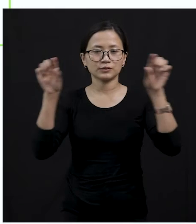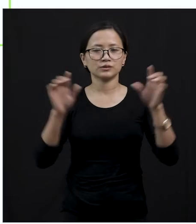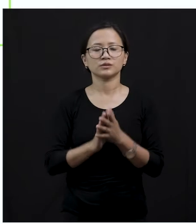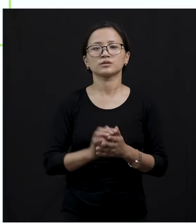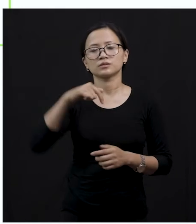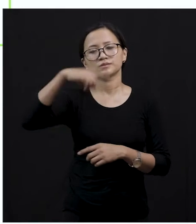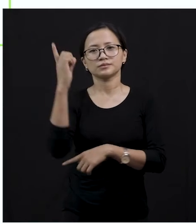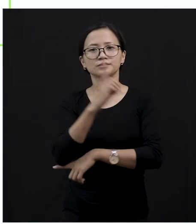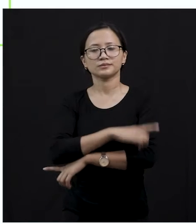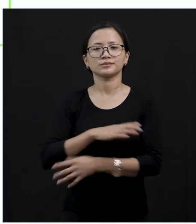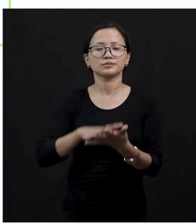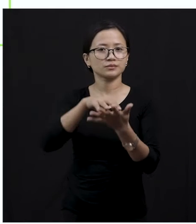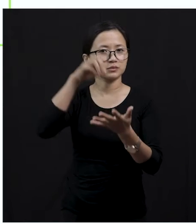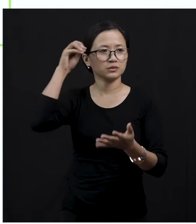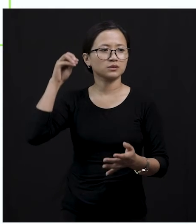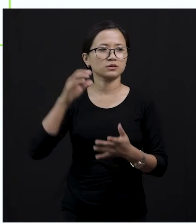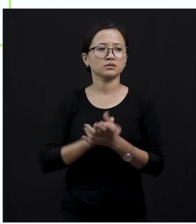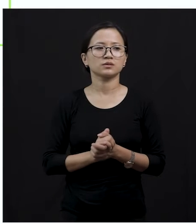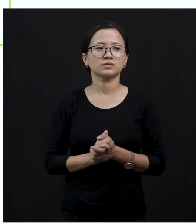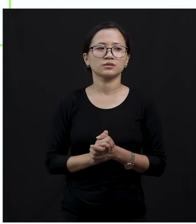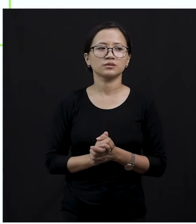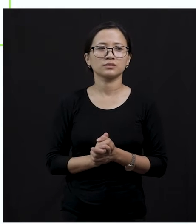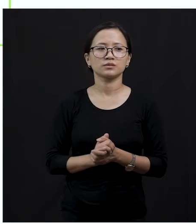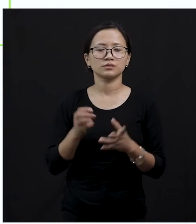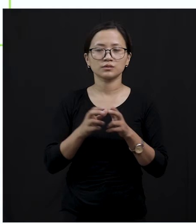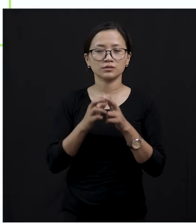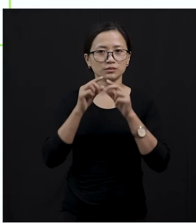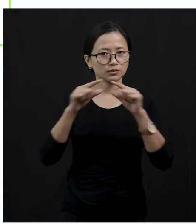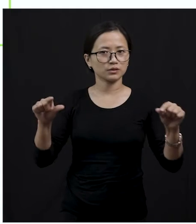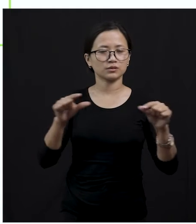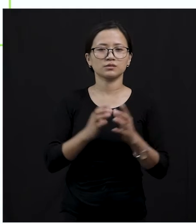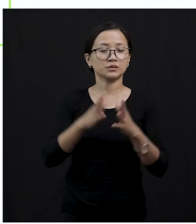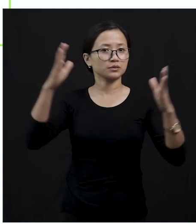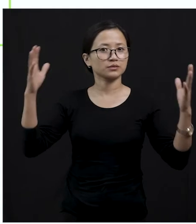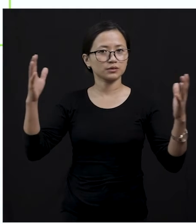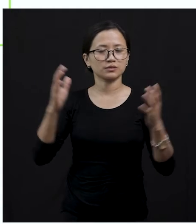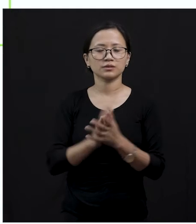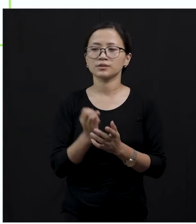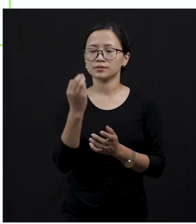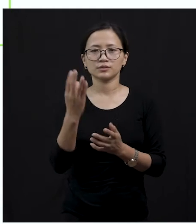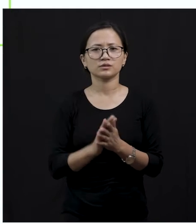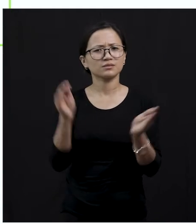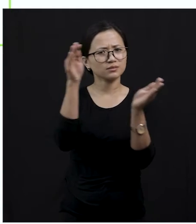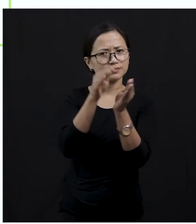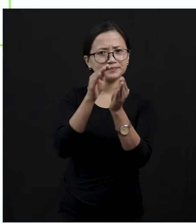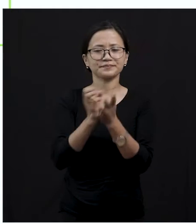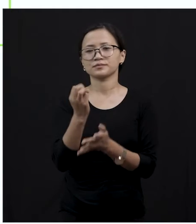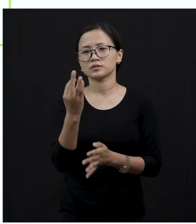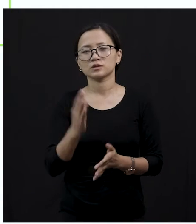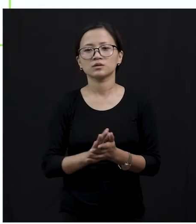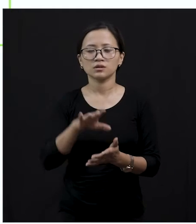today. We will be learning about the greater number and smaller number. We will learn how